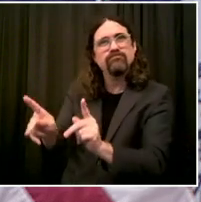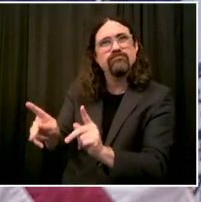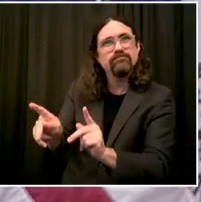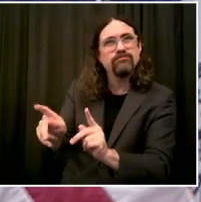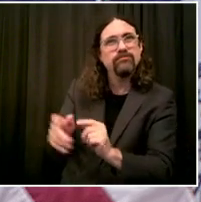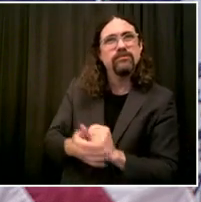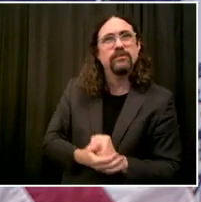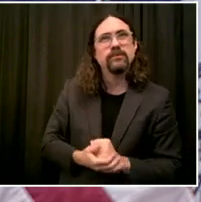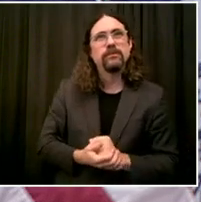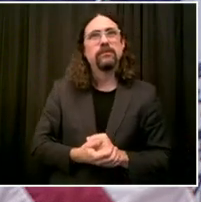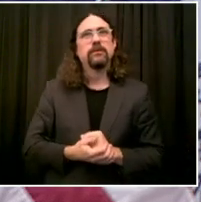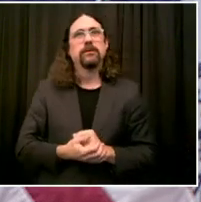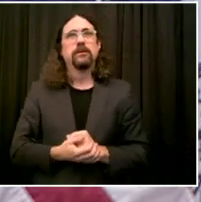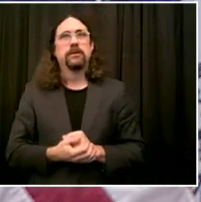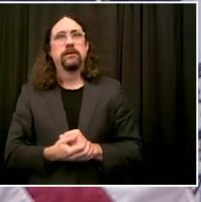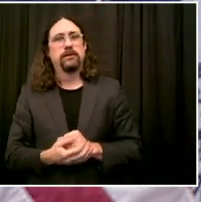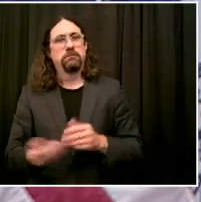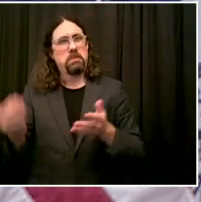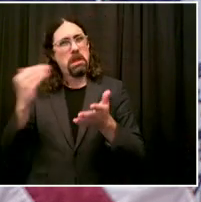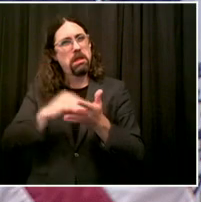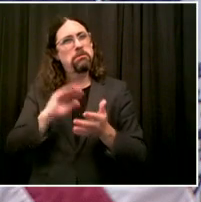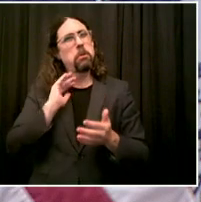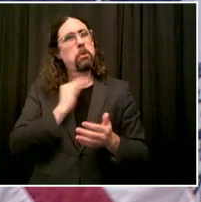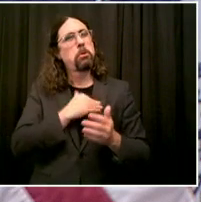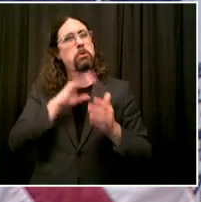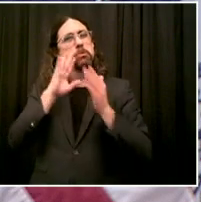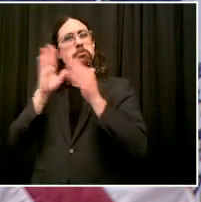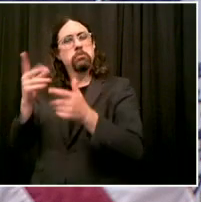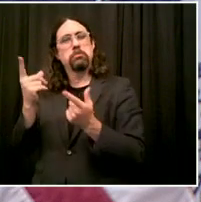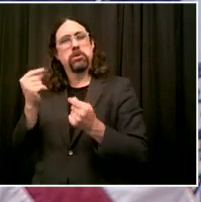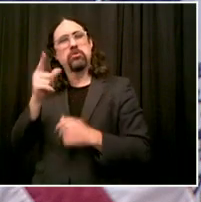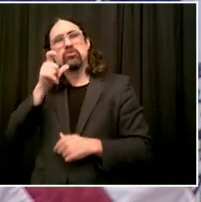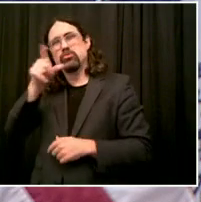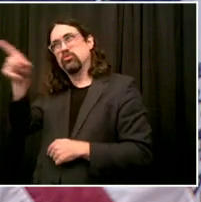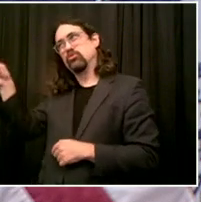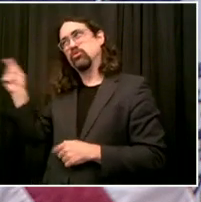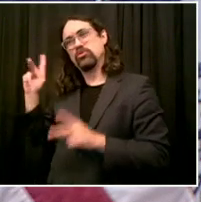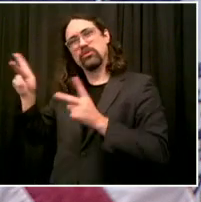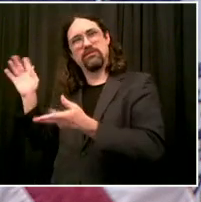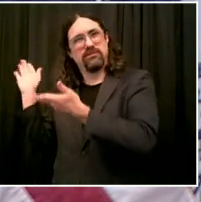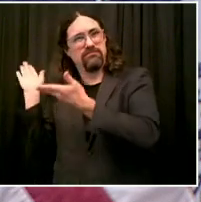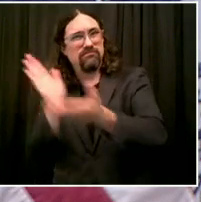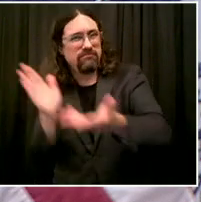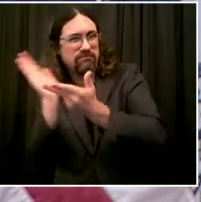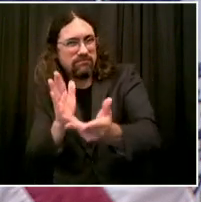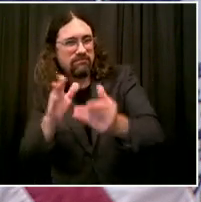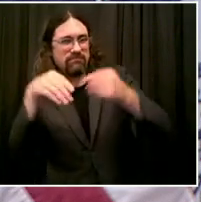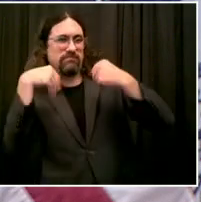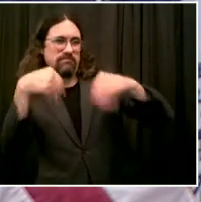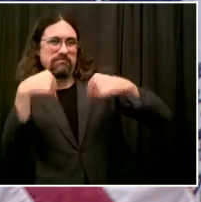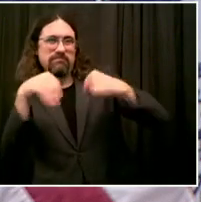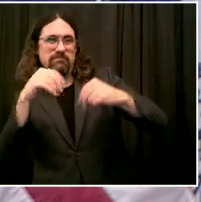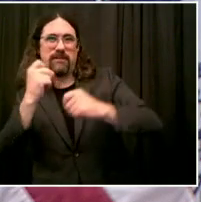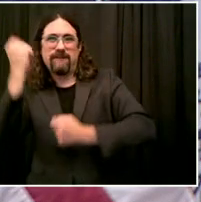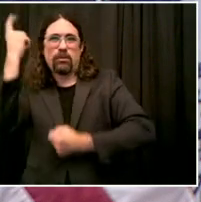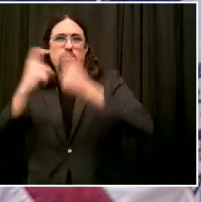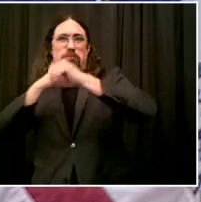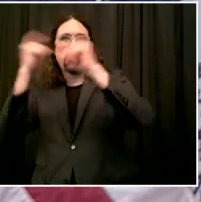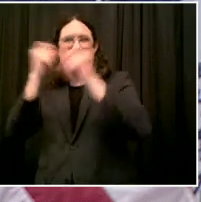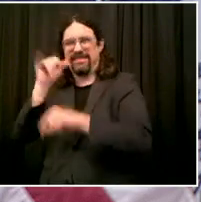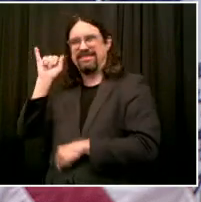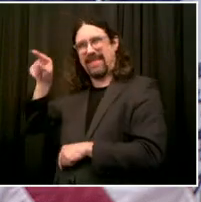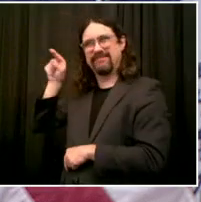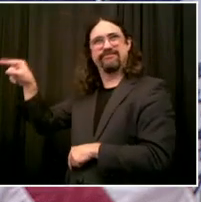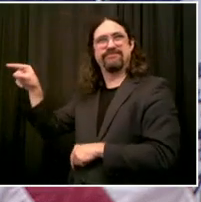do you want to speak to the education effort, the enforcement effort, anything you want to add there, Sheriff?